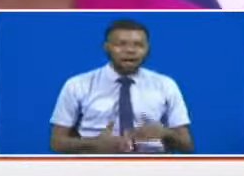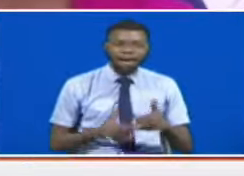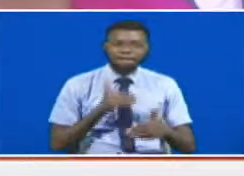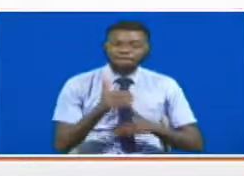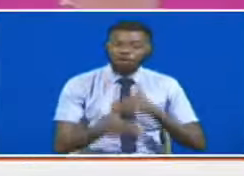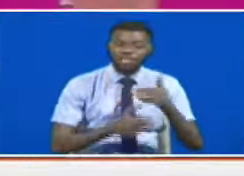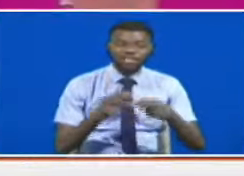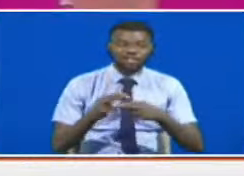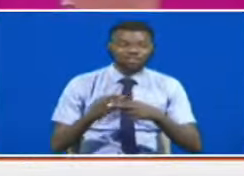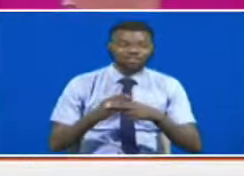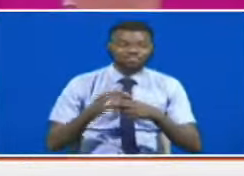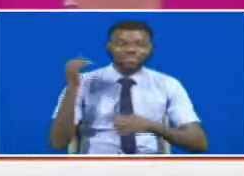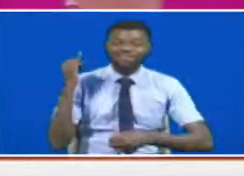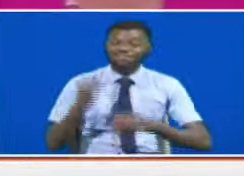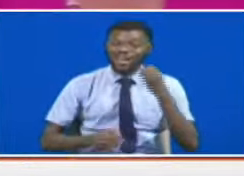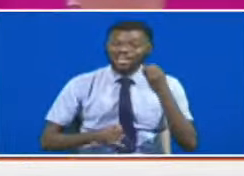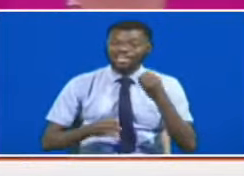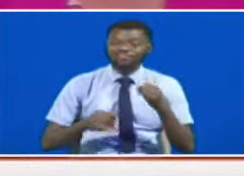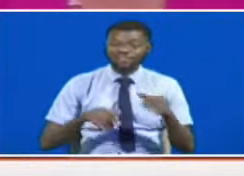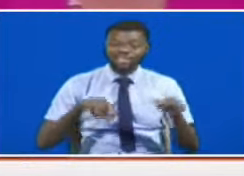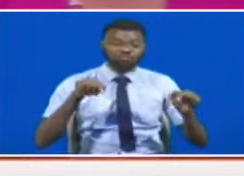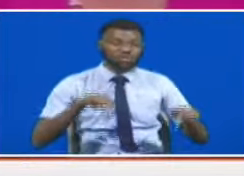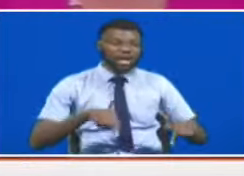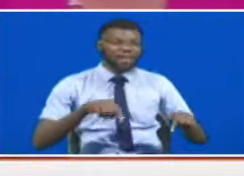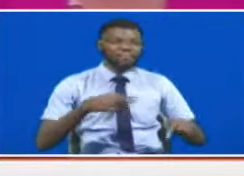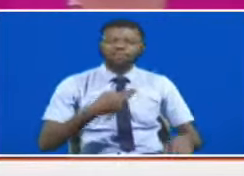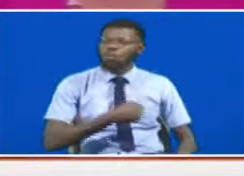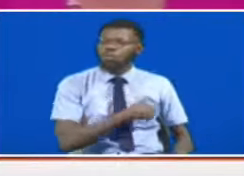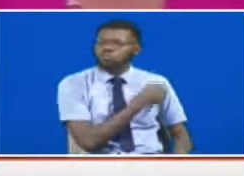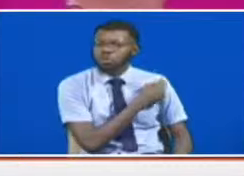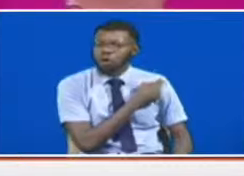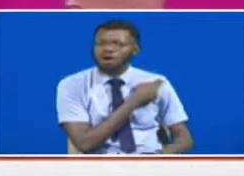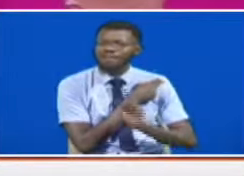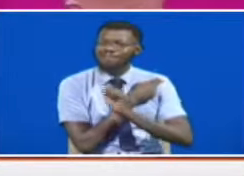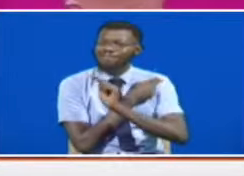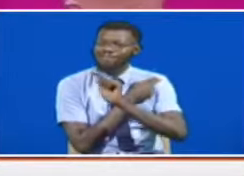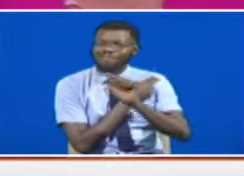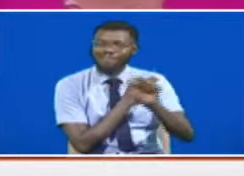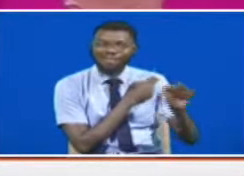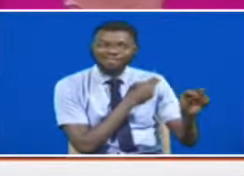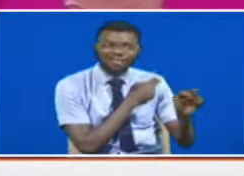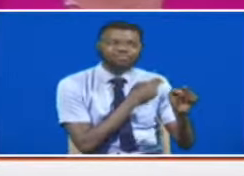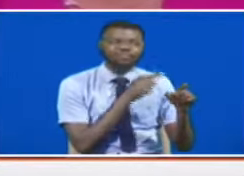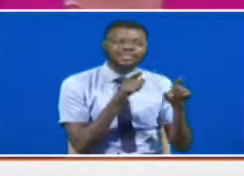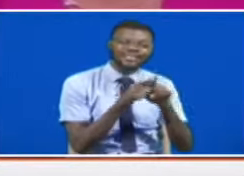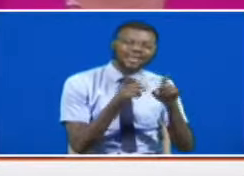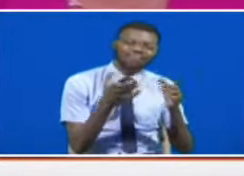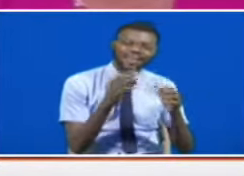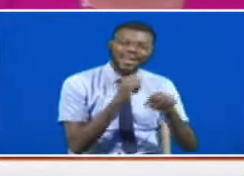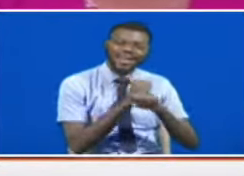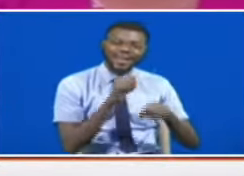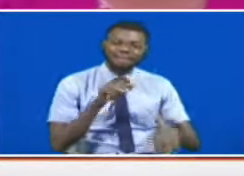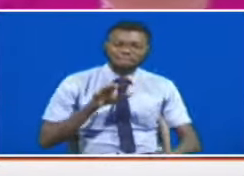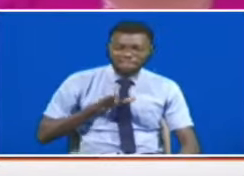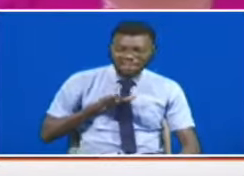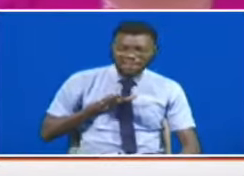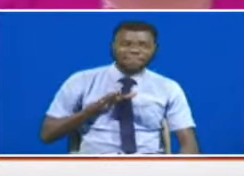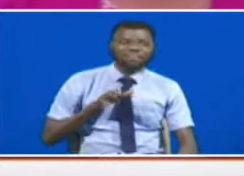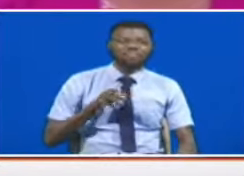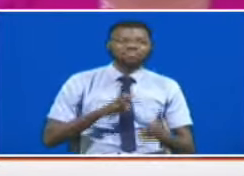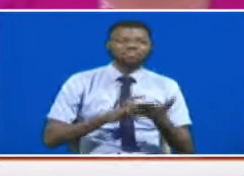for the affirmation. From today, facilities that had provided services, including Linda Mama, should start receiving their claims